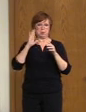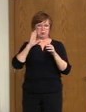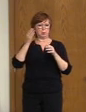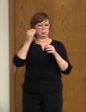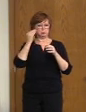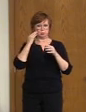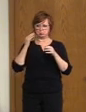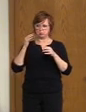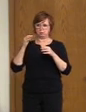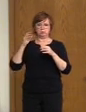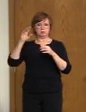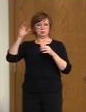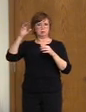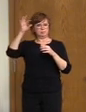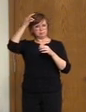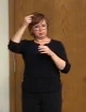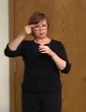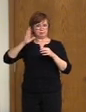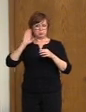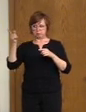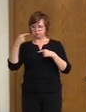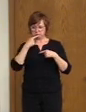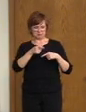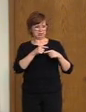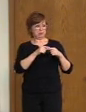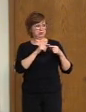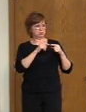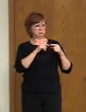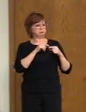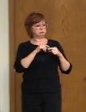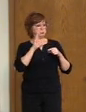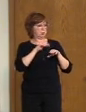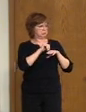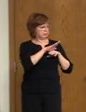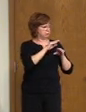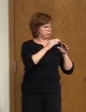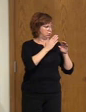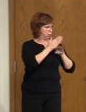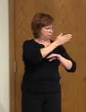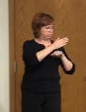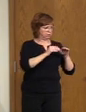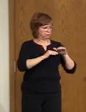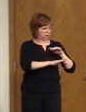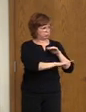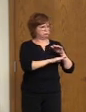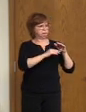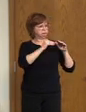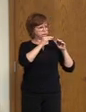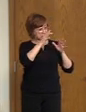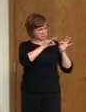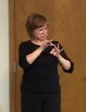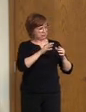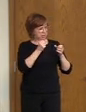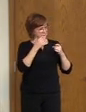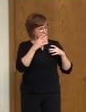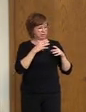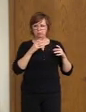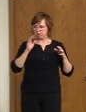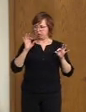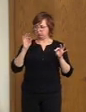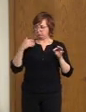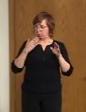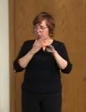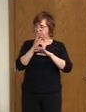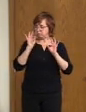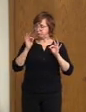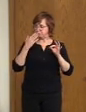shipping dates and volumes. And as the plan is flexible and our communication strategy is as well, we'll make sure that the public is aware of what's happening